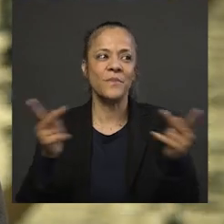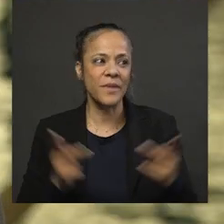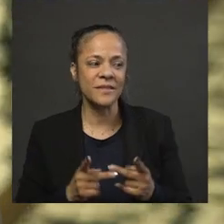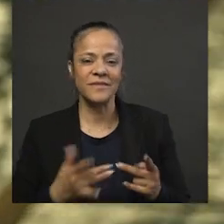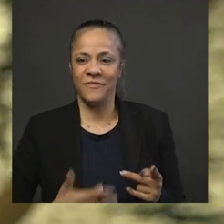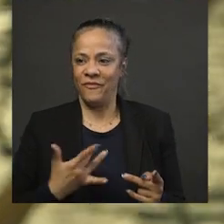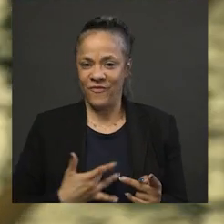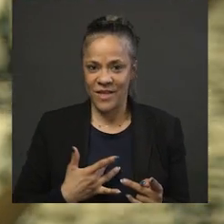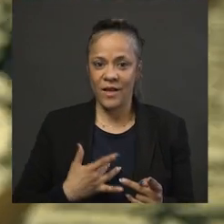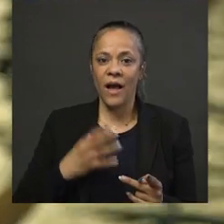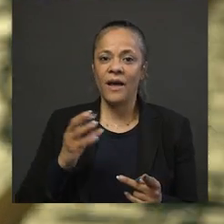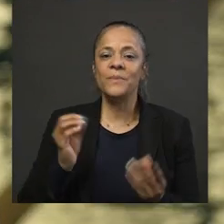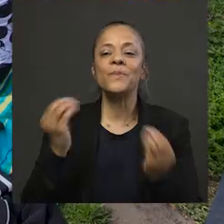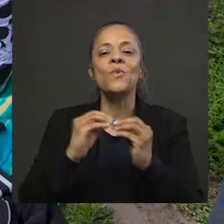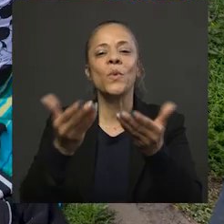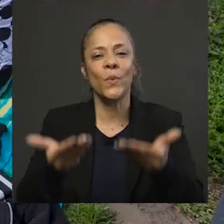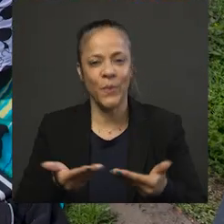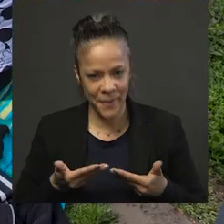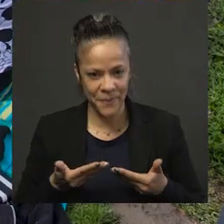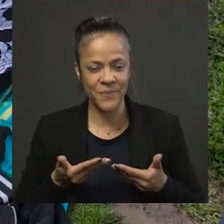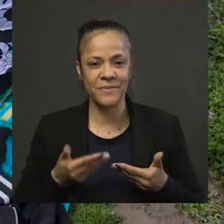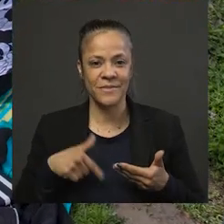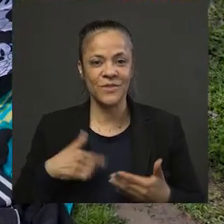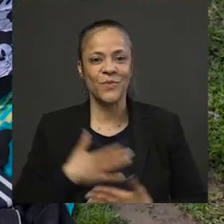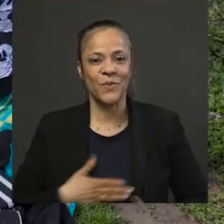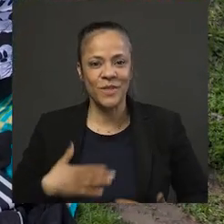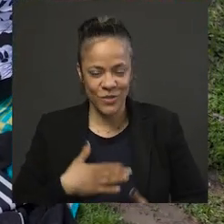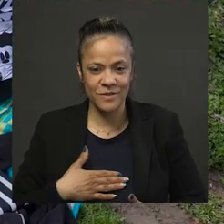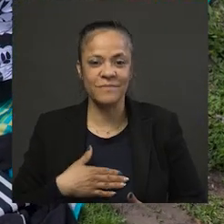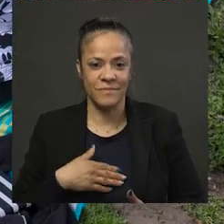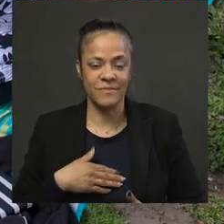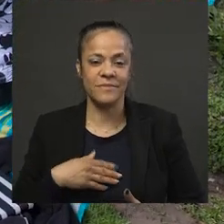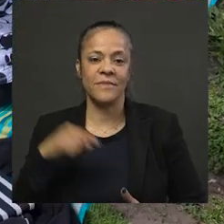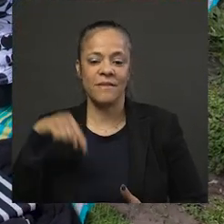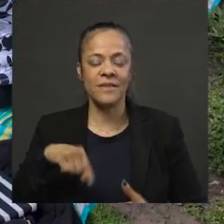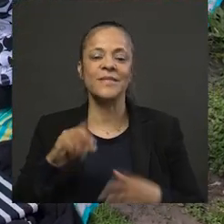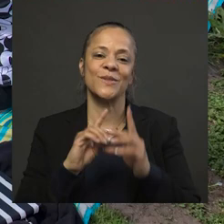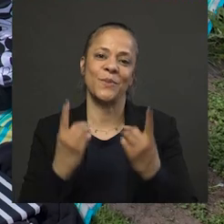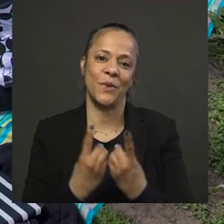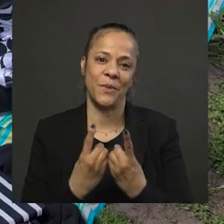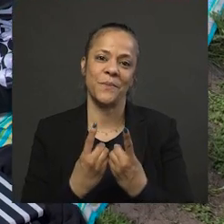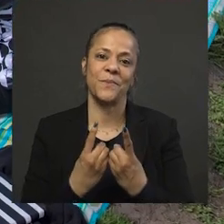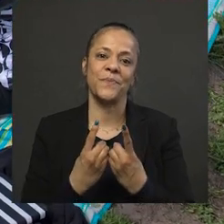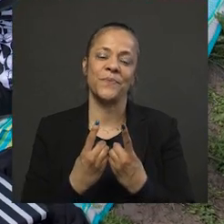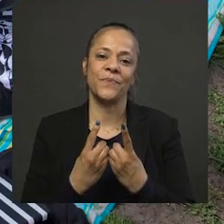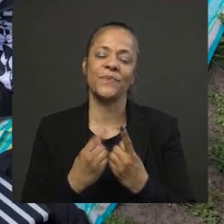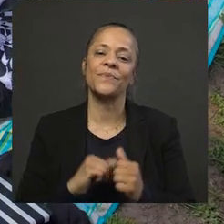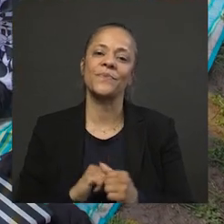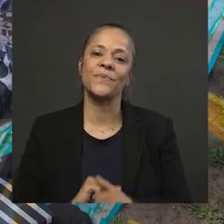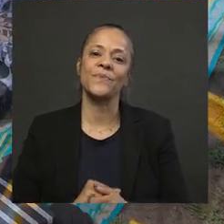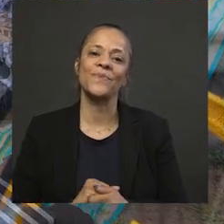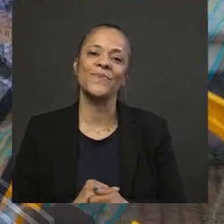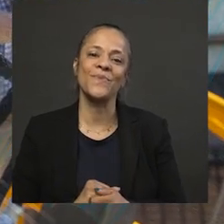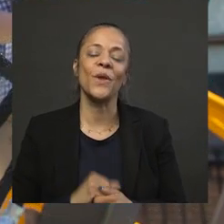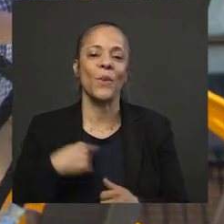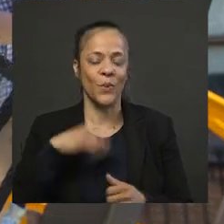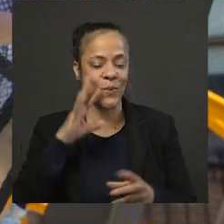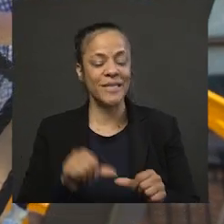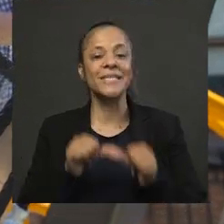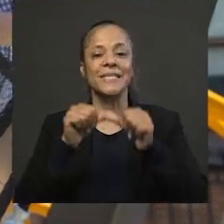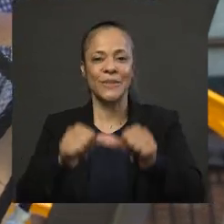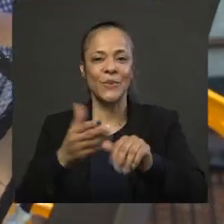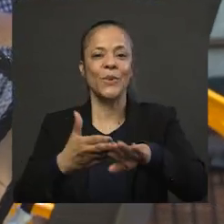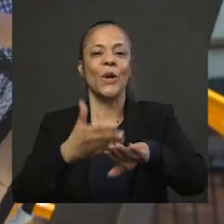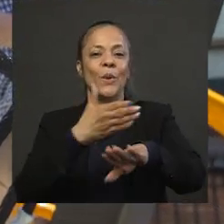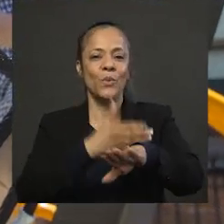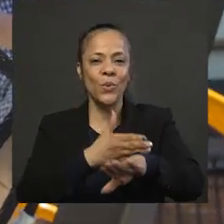nature of our parks as we, as recreation, welcome parks into our department. That will allow us to continue to improve